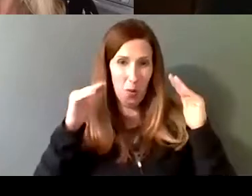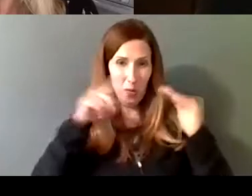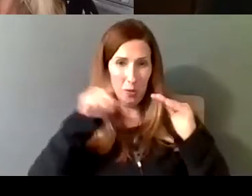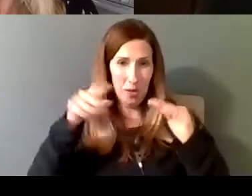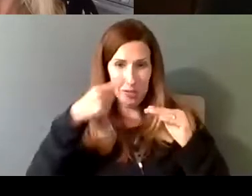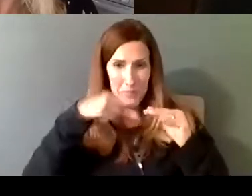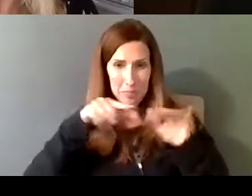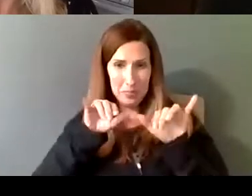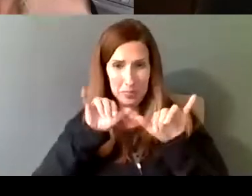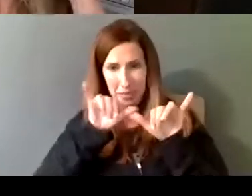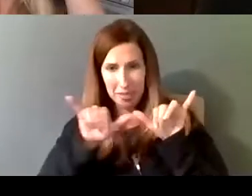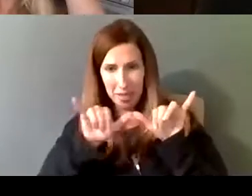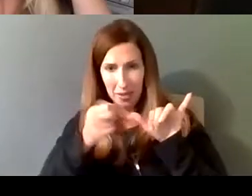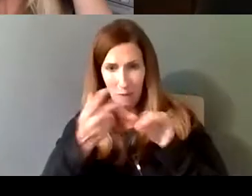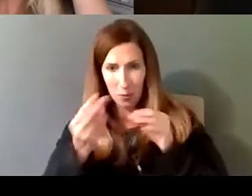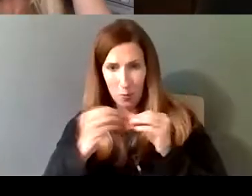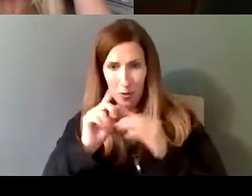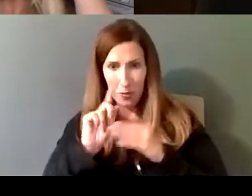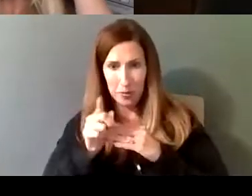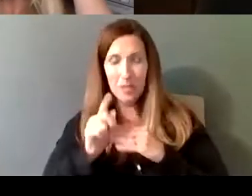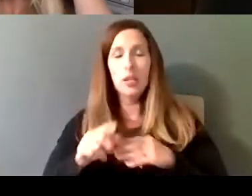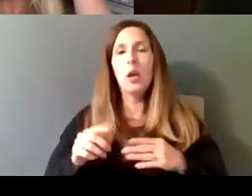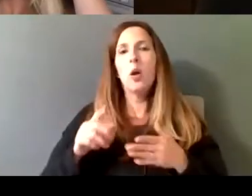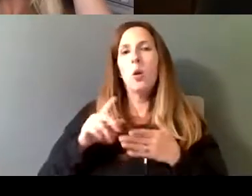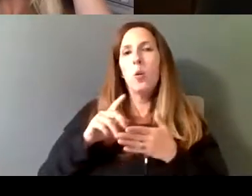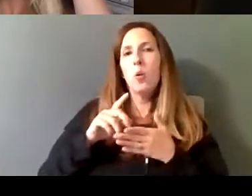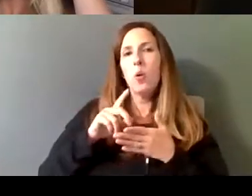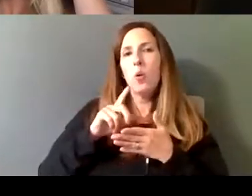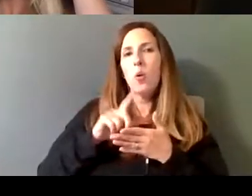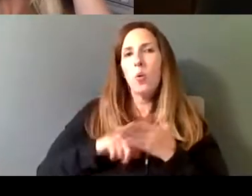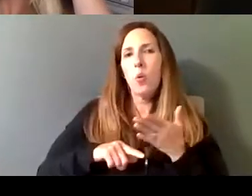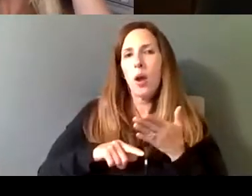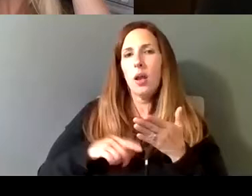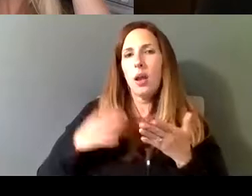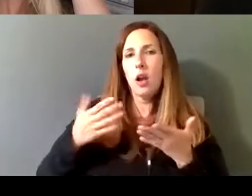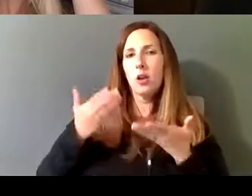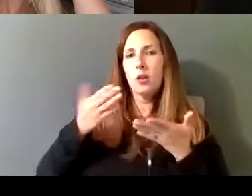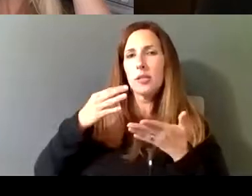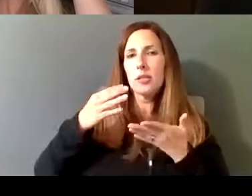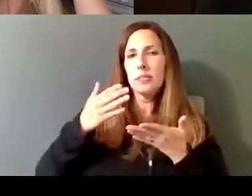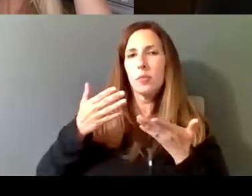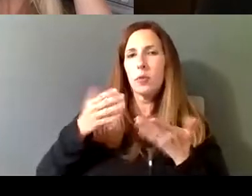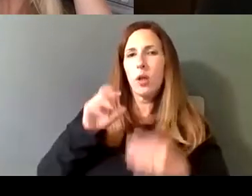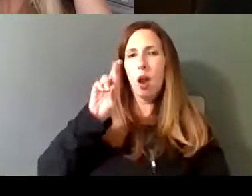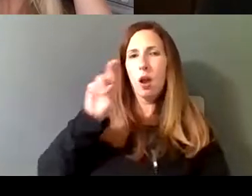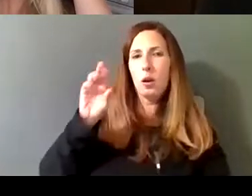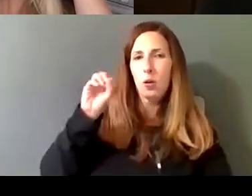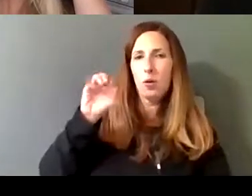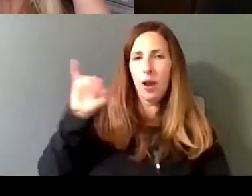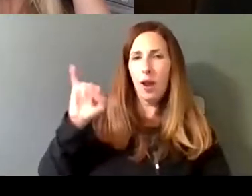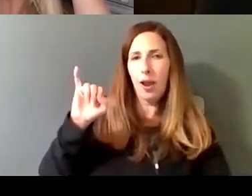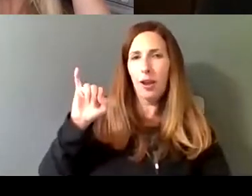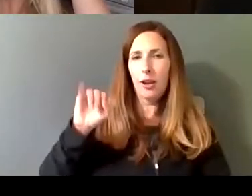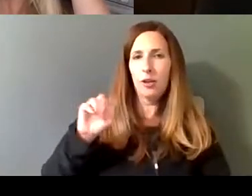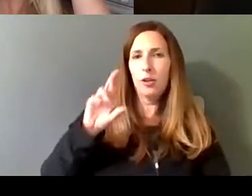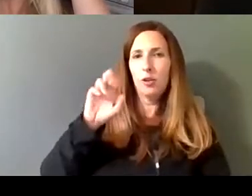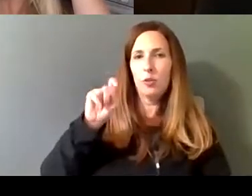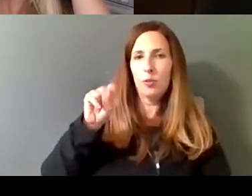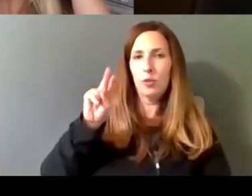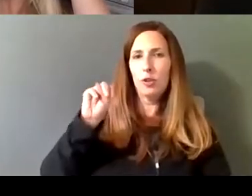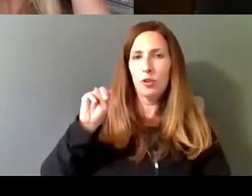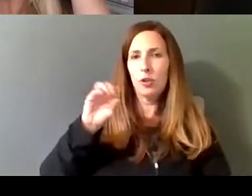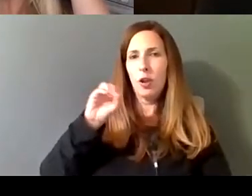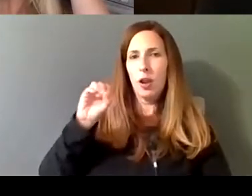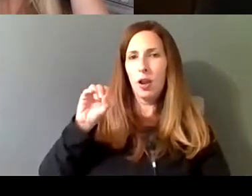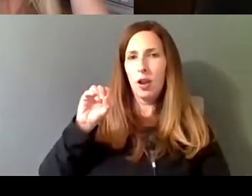for just a few more minutes, is what are some of the benefits or the return on investment points that you see with investing in